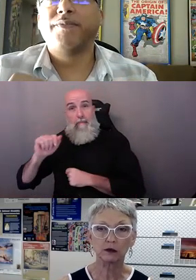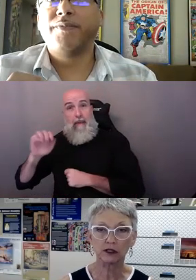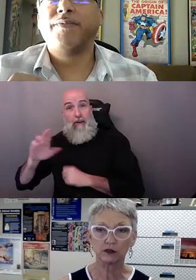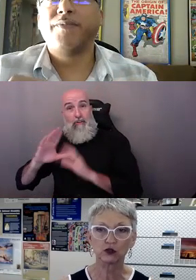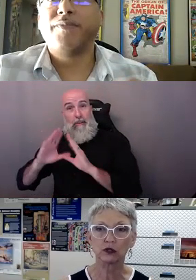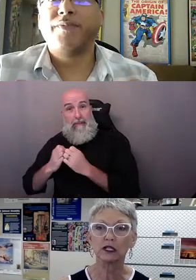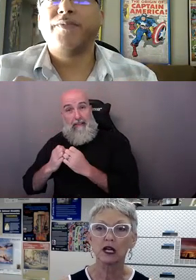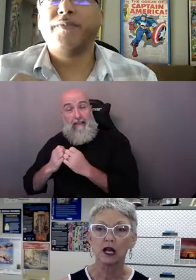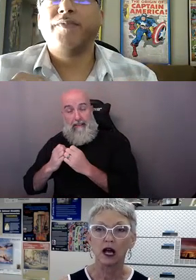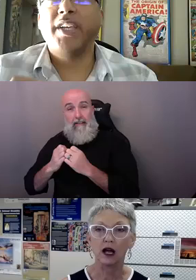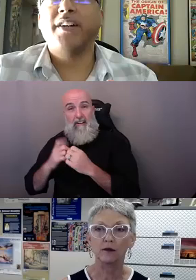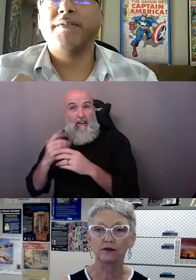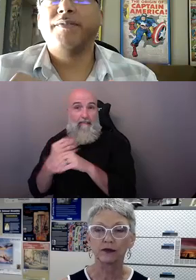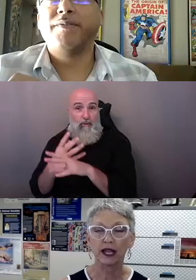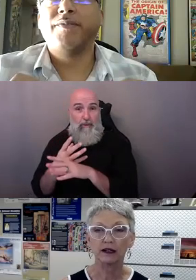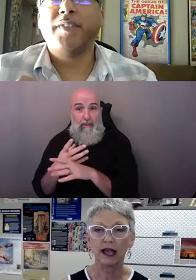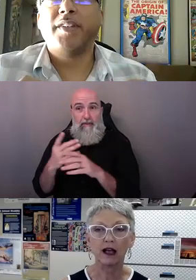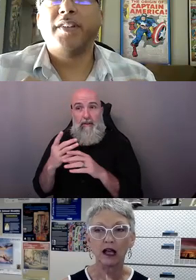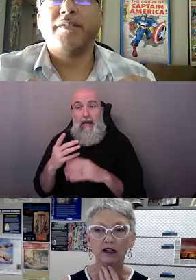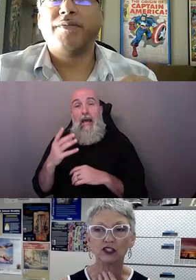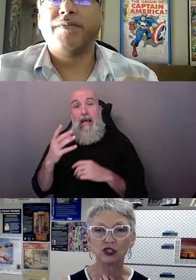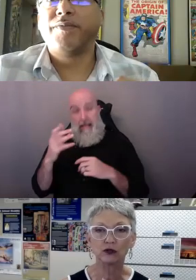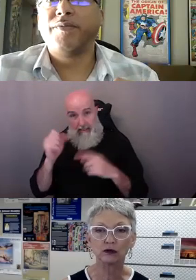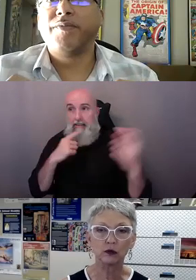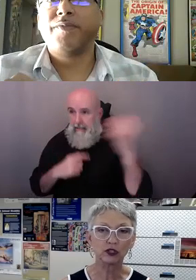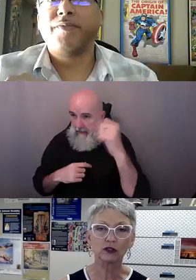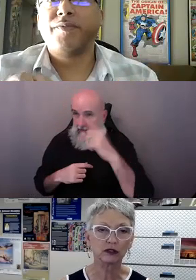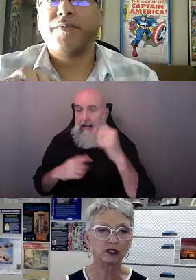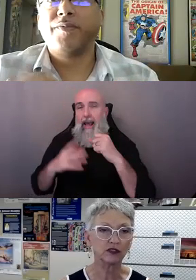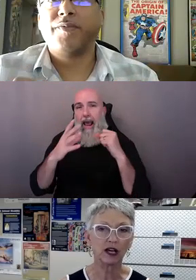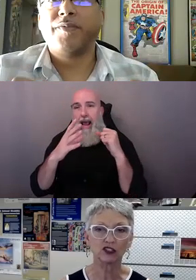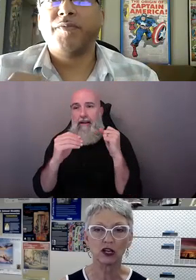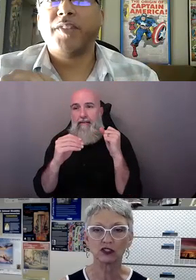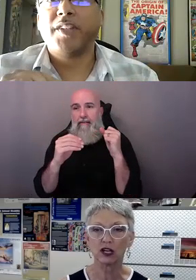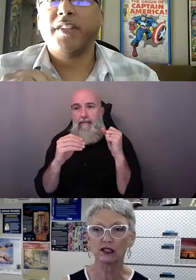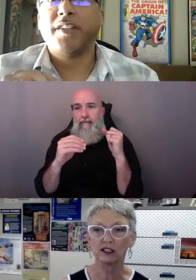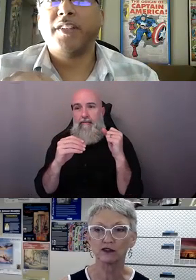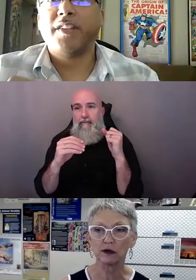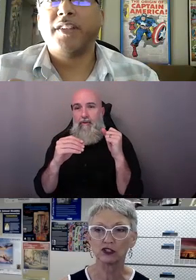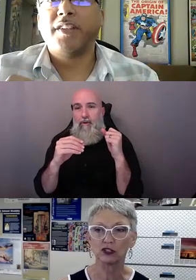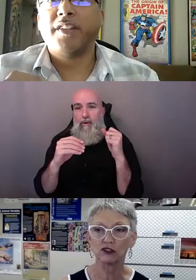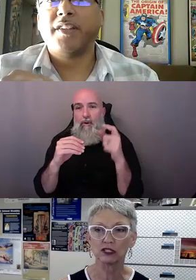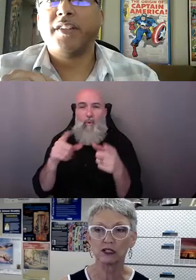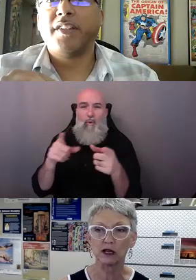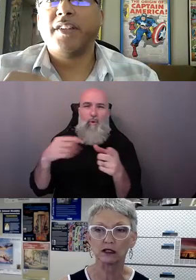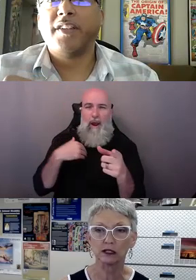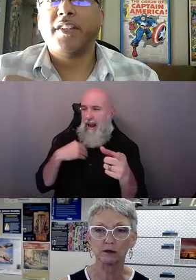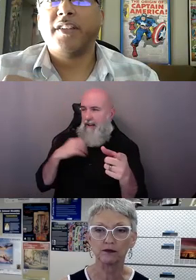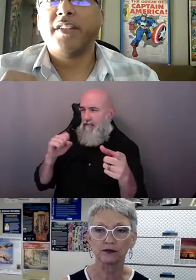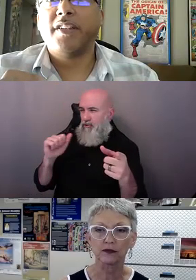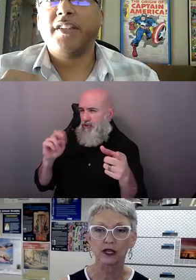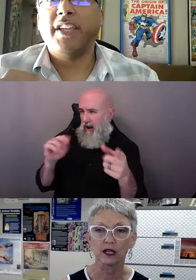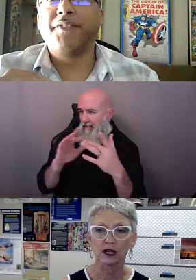with disabilities virtually? yeah, And I'll get you, well, you've got Sean's contact information there, just email